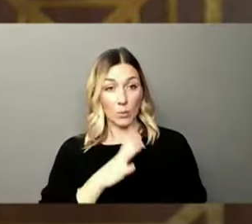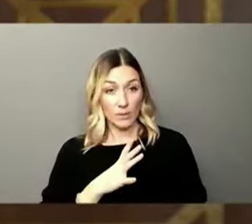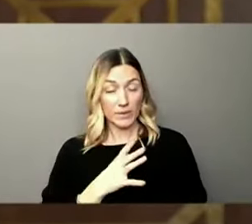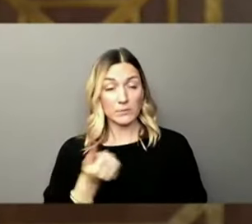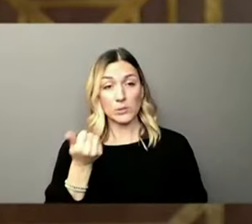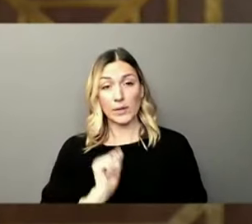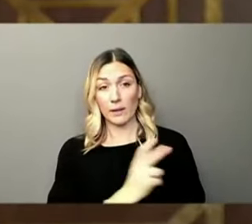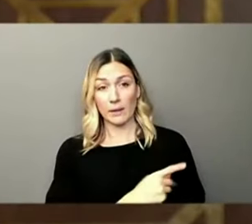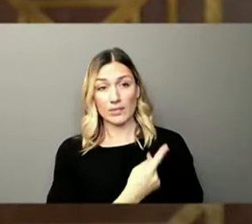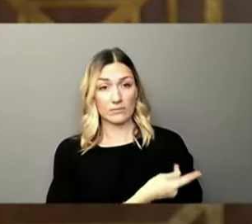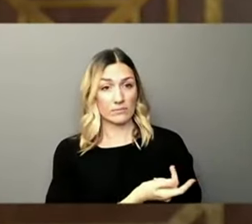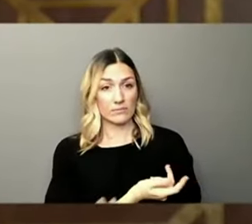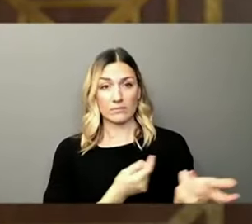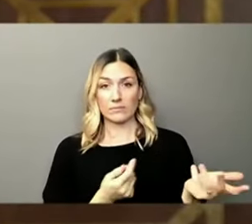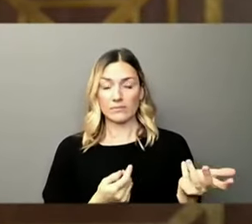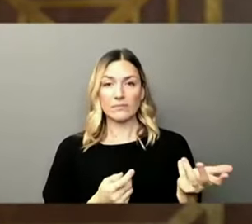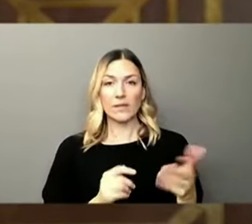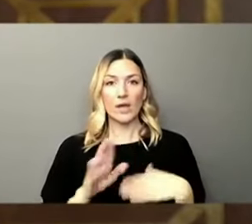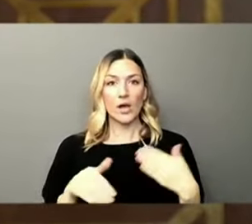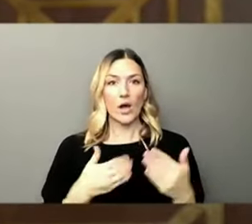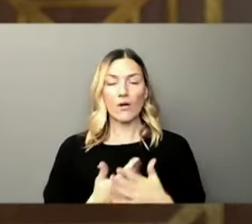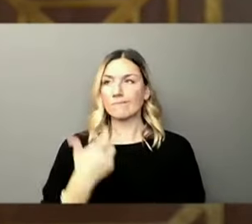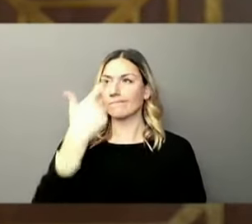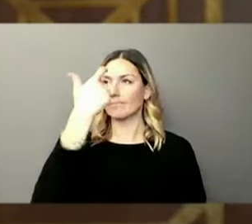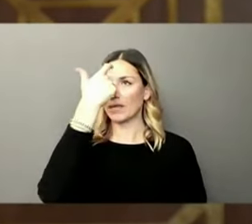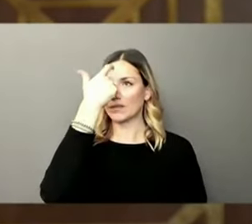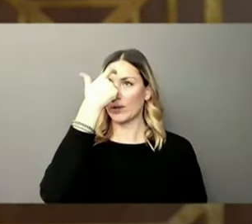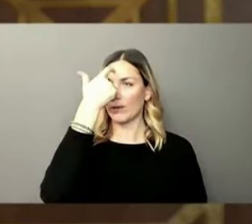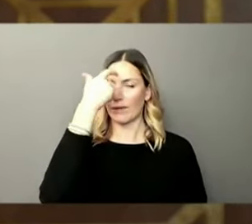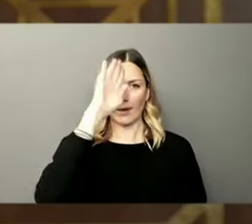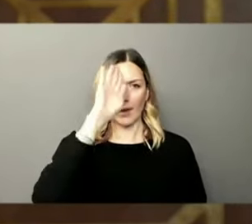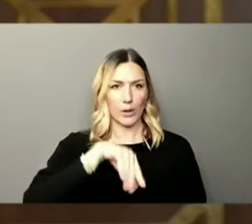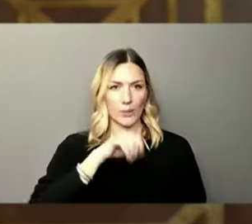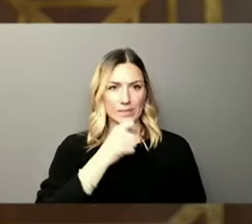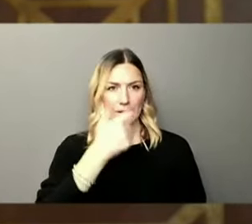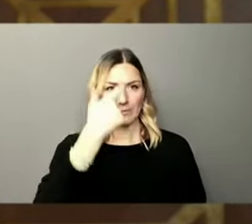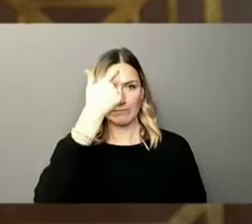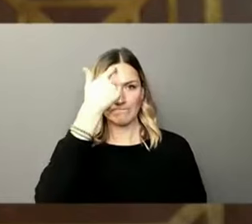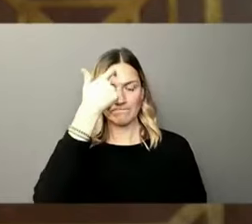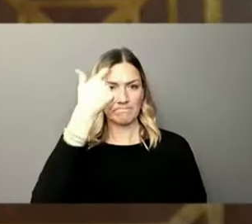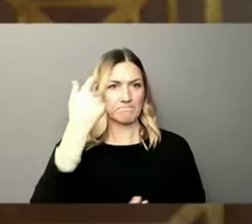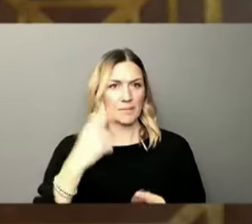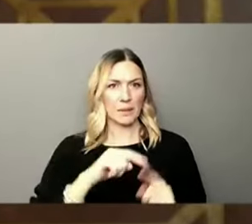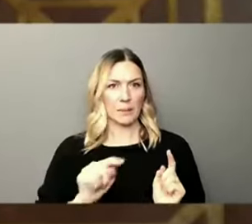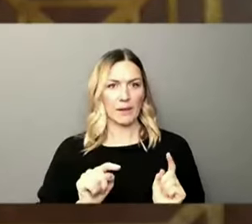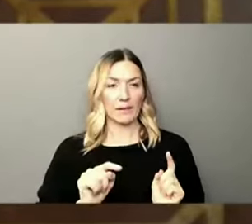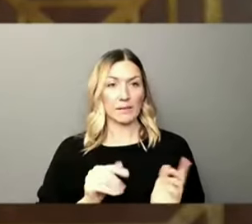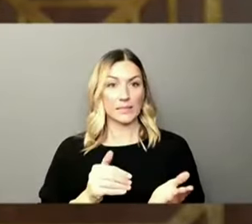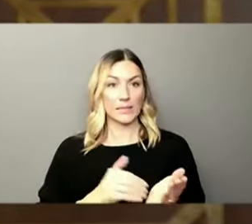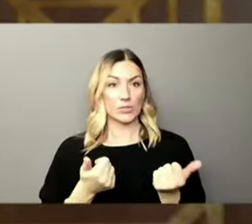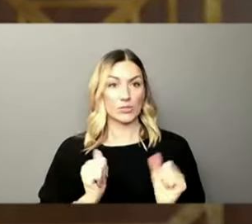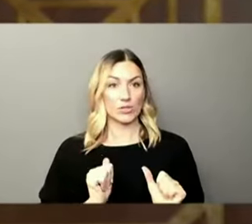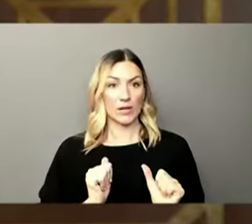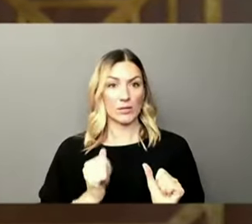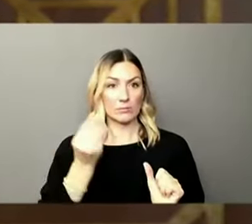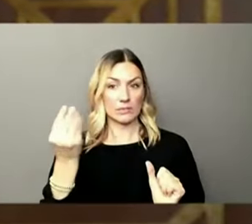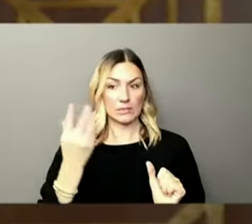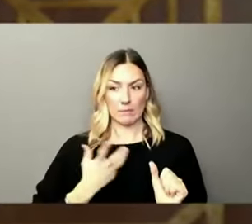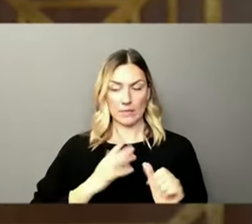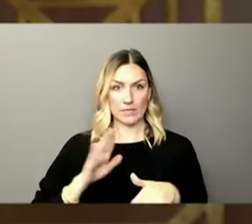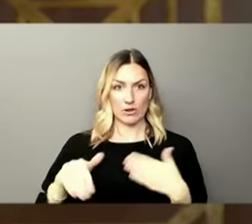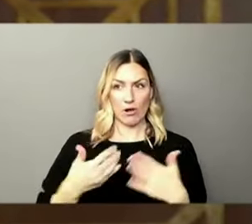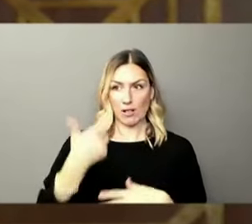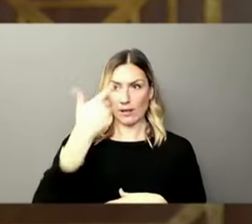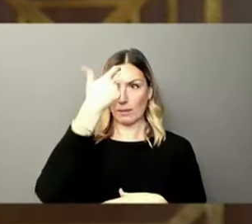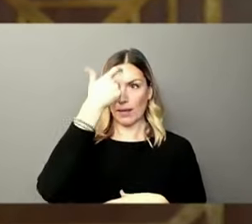patient, that it's all in my head. You know, I know it's not all in my head, but this doctor is trying to make me feel like it's all in my head, and it's